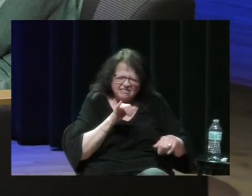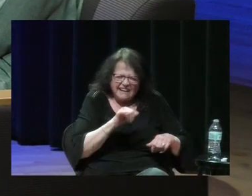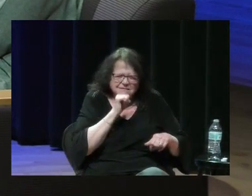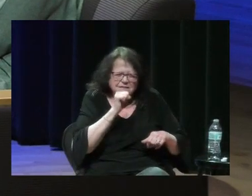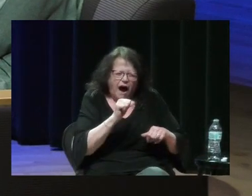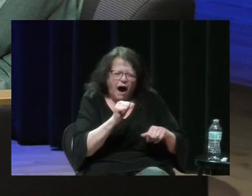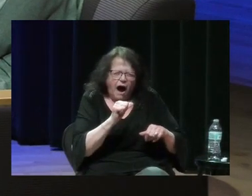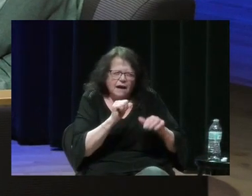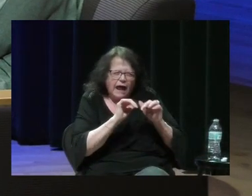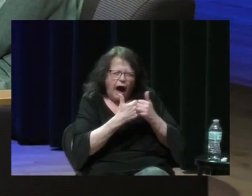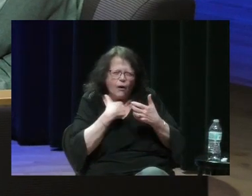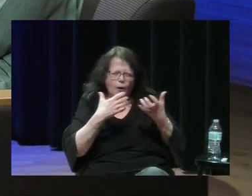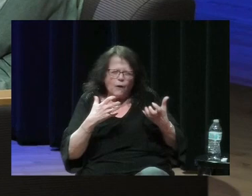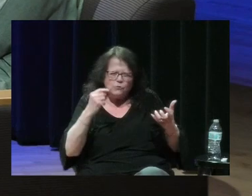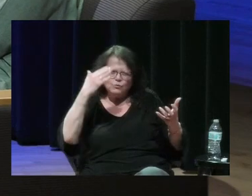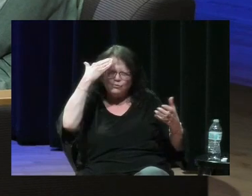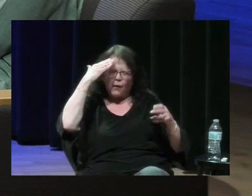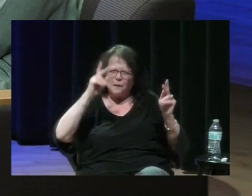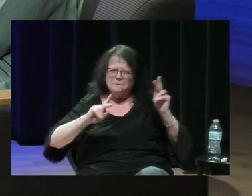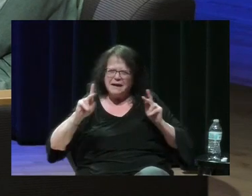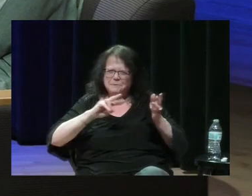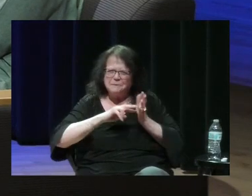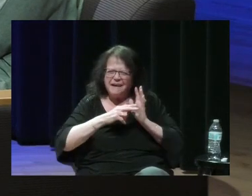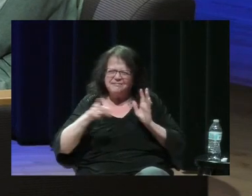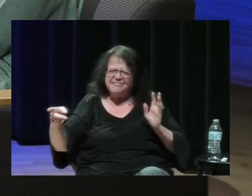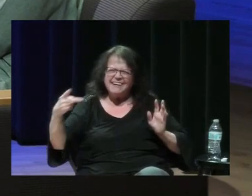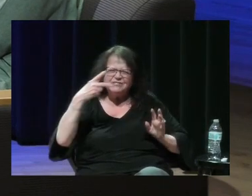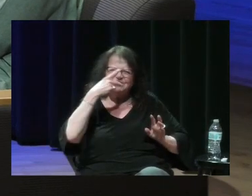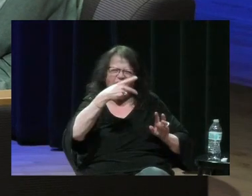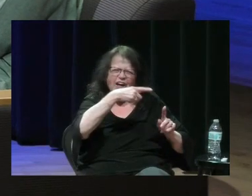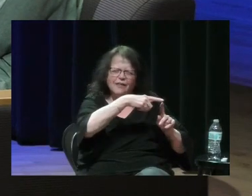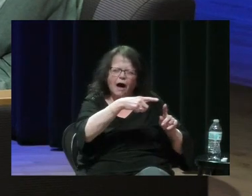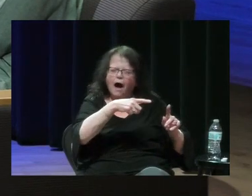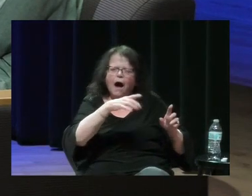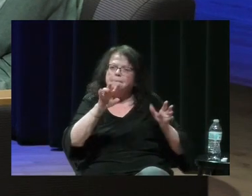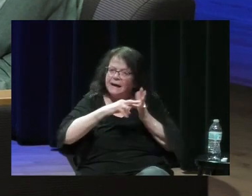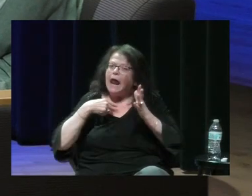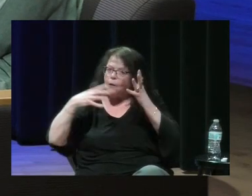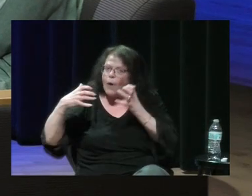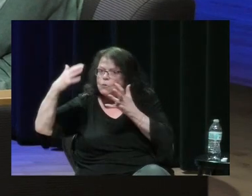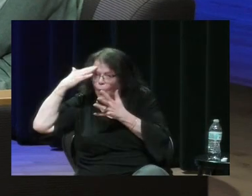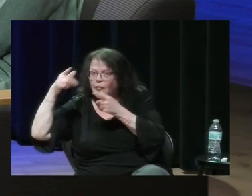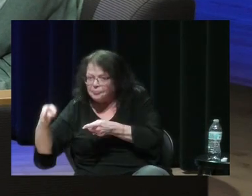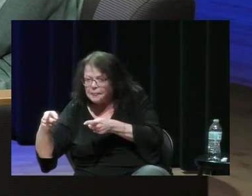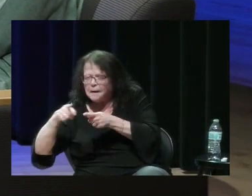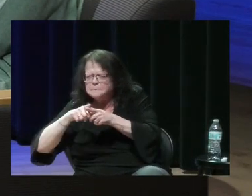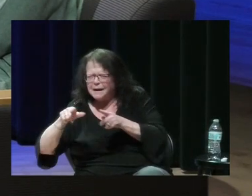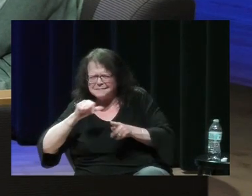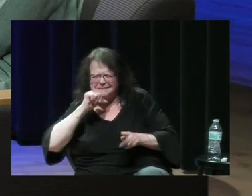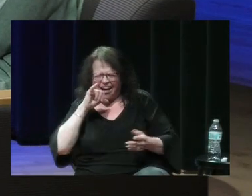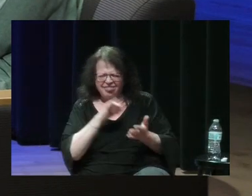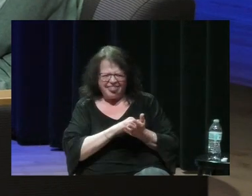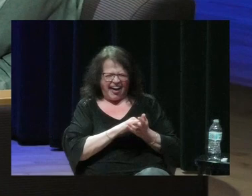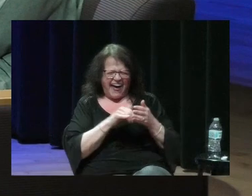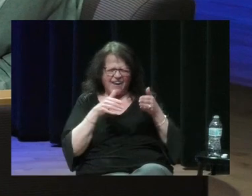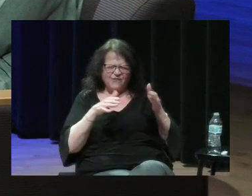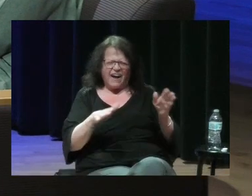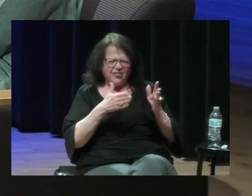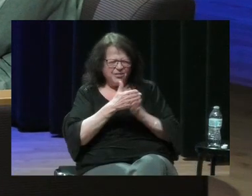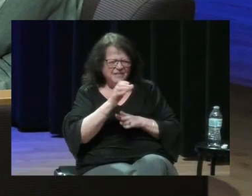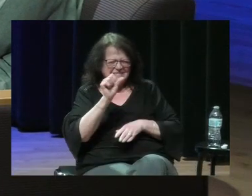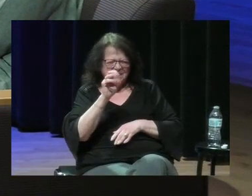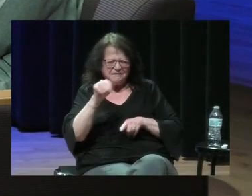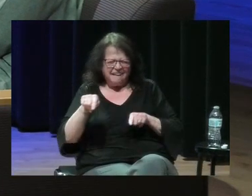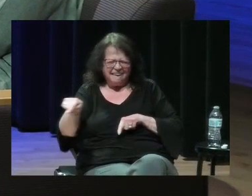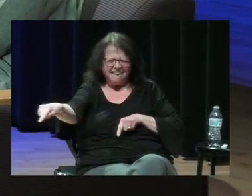going to stick a card in the mail to some of those folks who I saw because I do want to know them. I do want them in my life, but I want to know them in a more